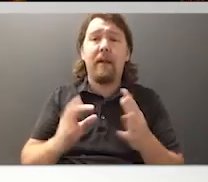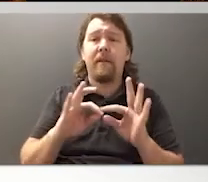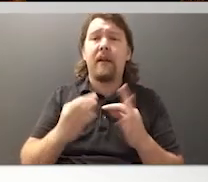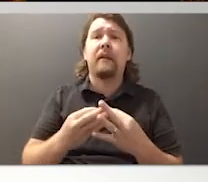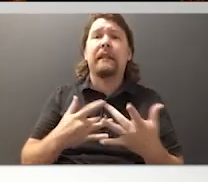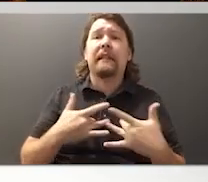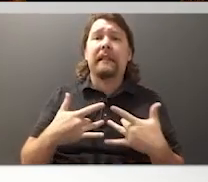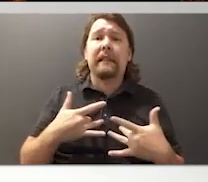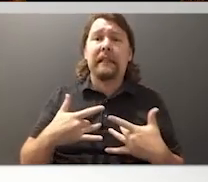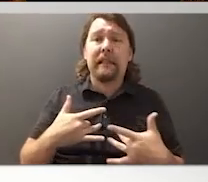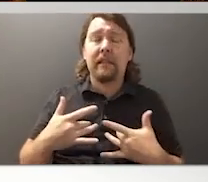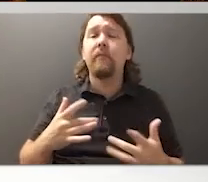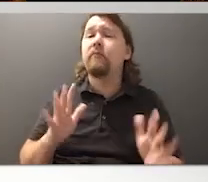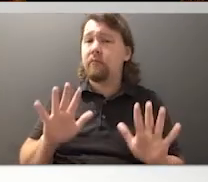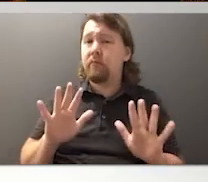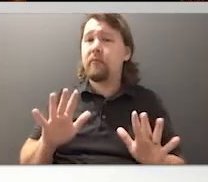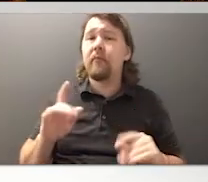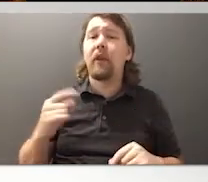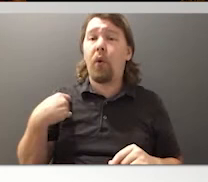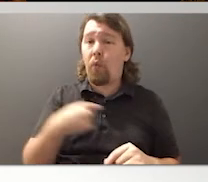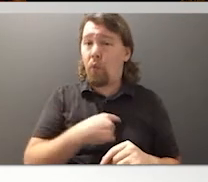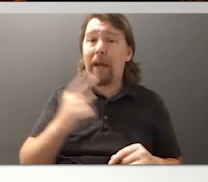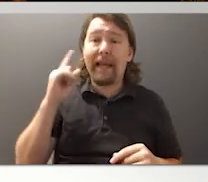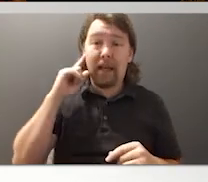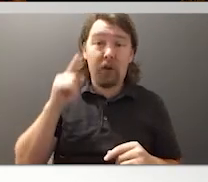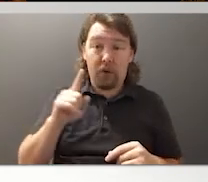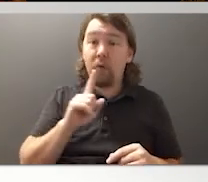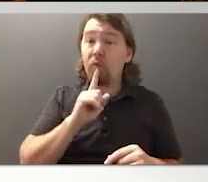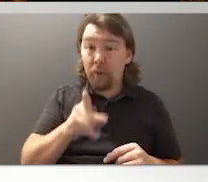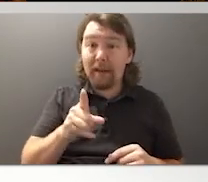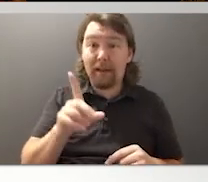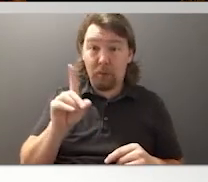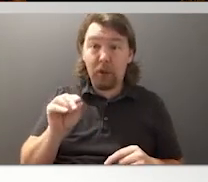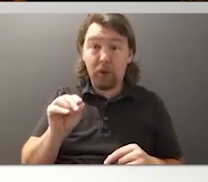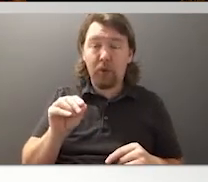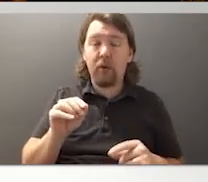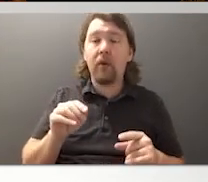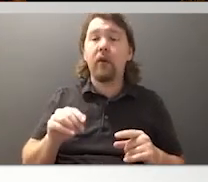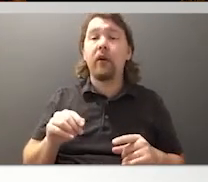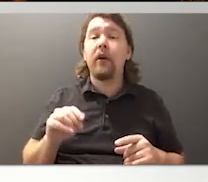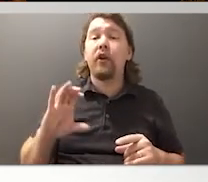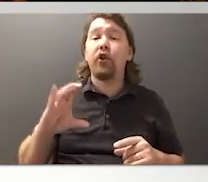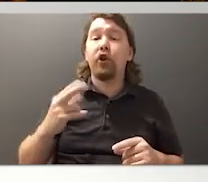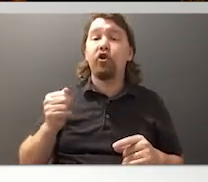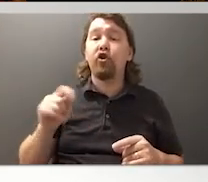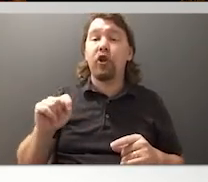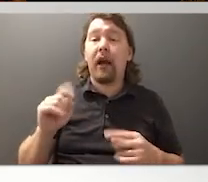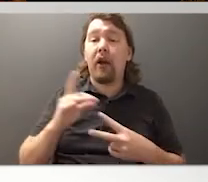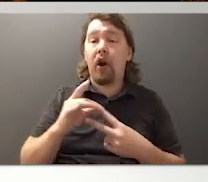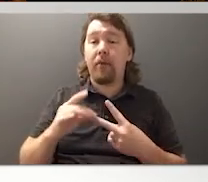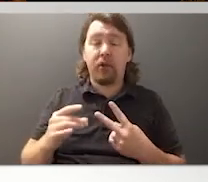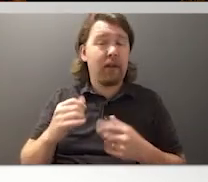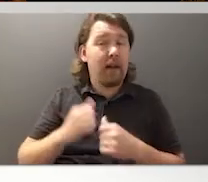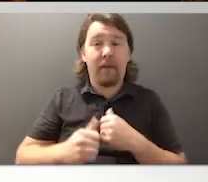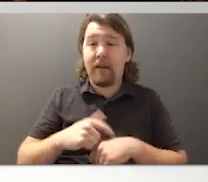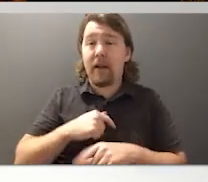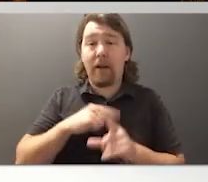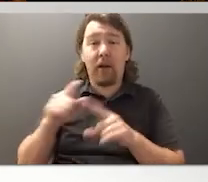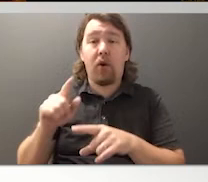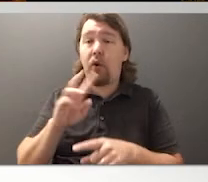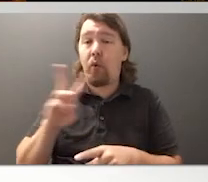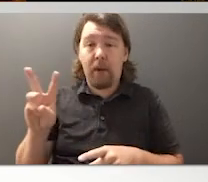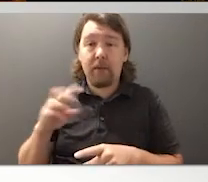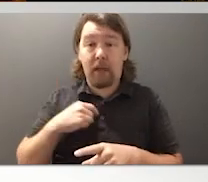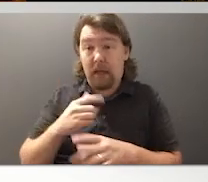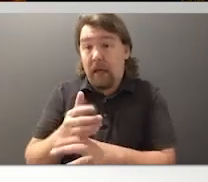all wanted. We understand that our families are a little bit concerned. We hear you. We hear you. We really do. As far